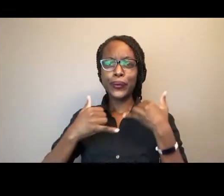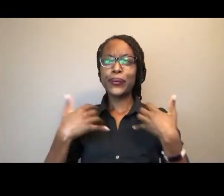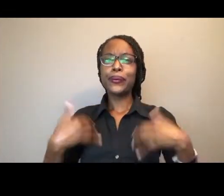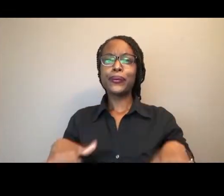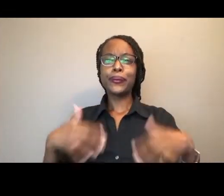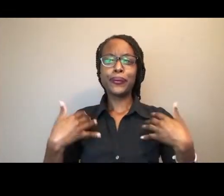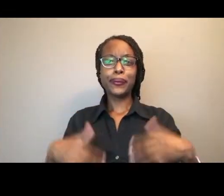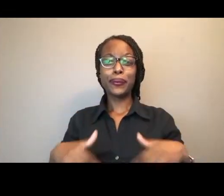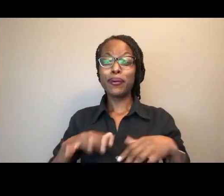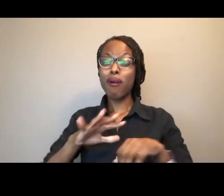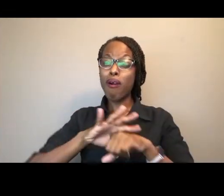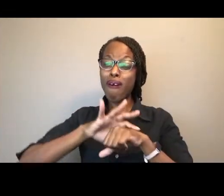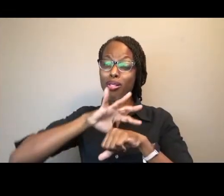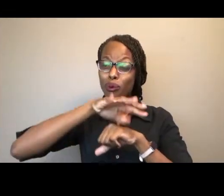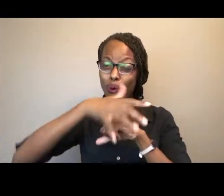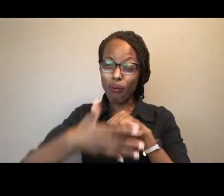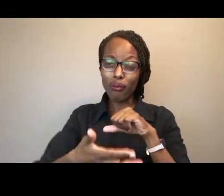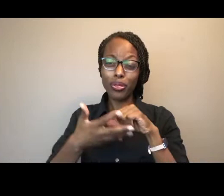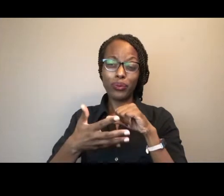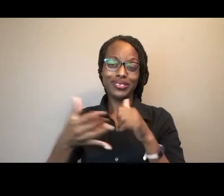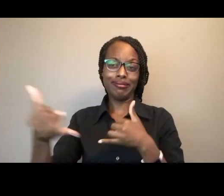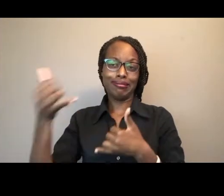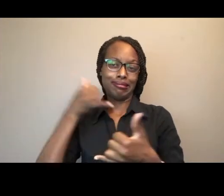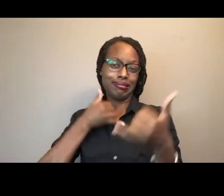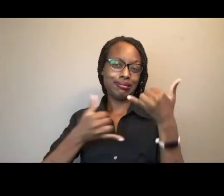over the world.